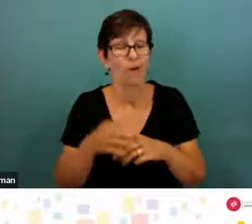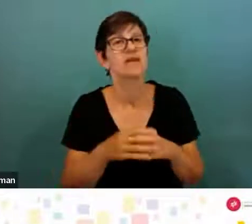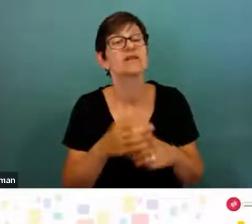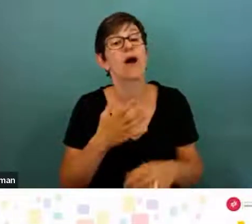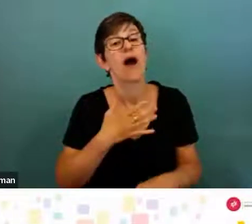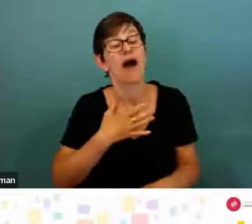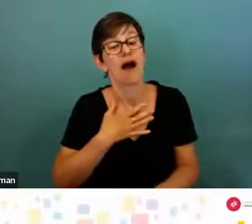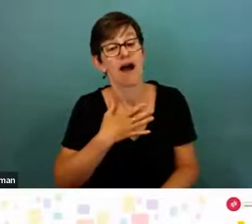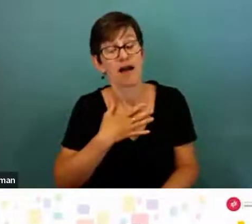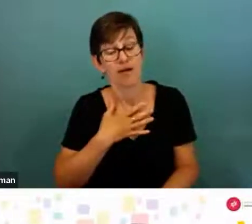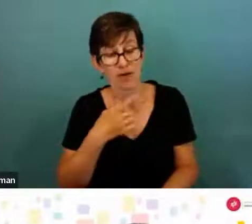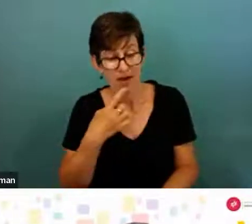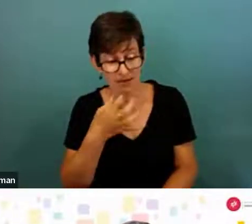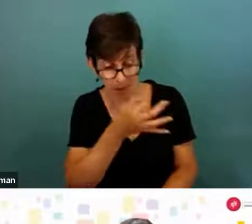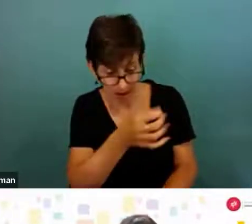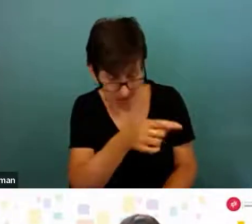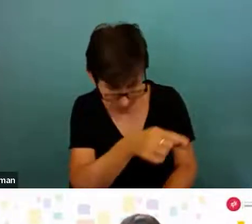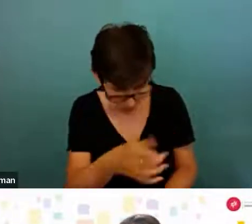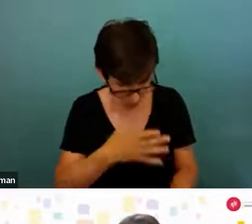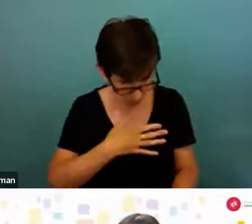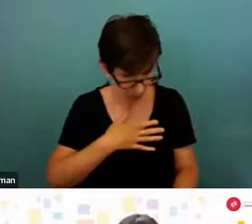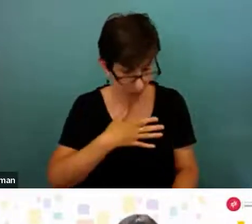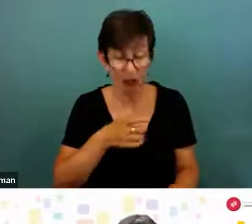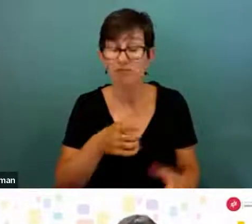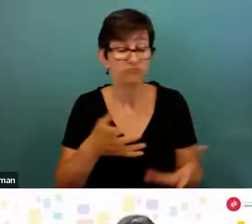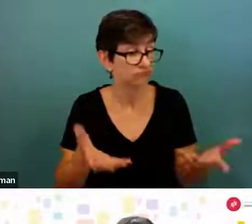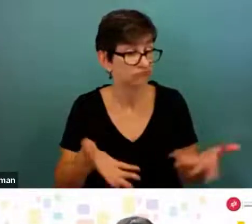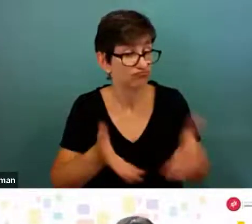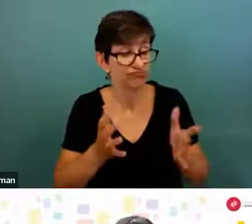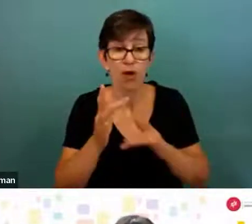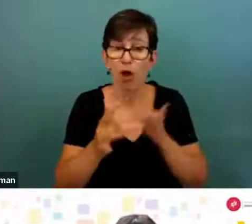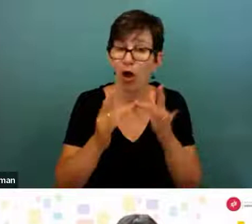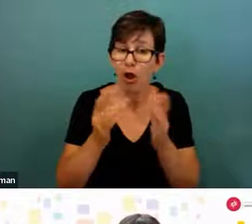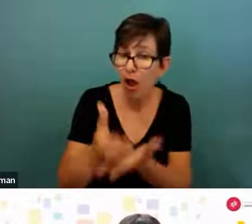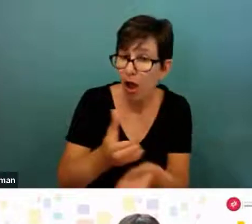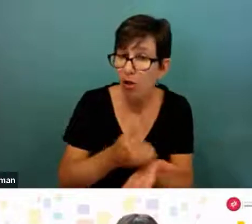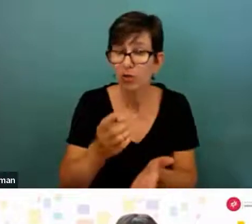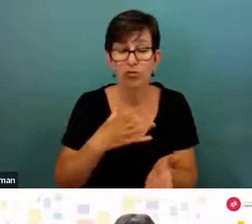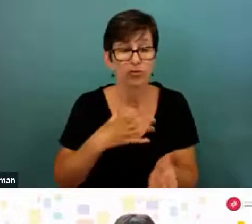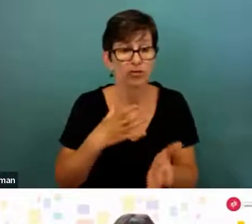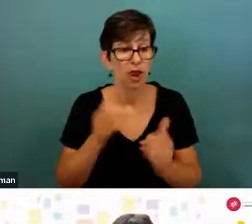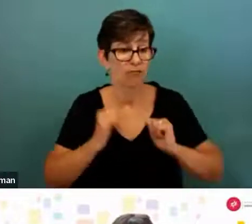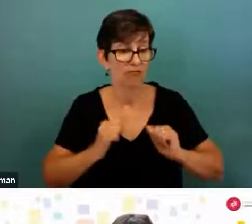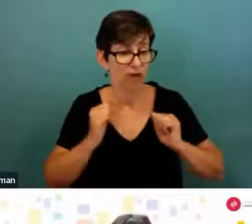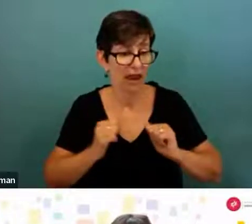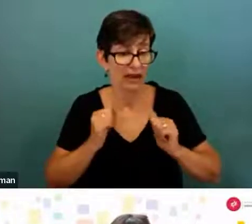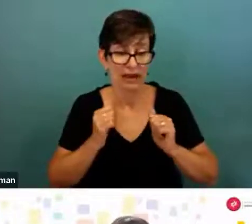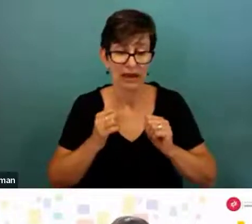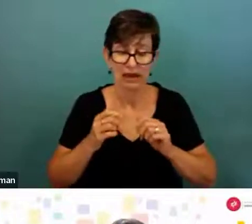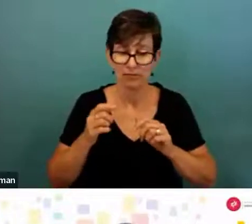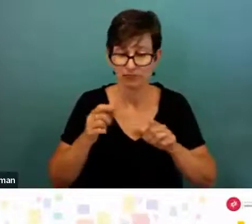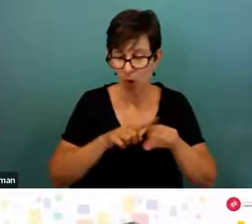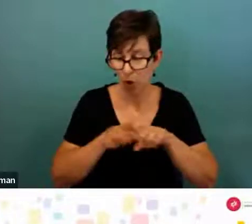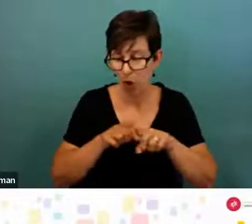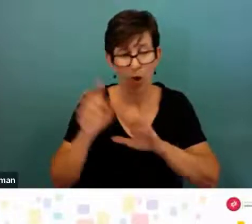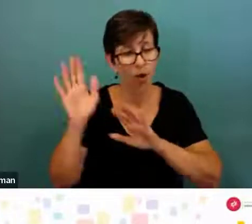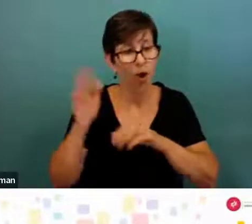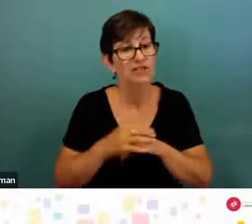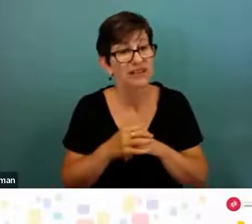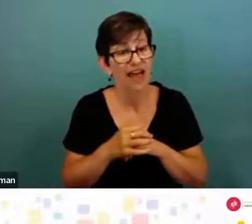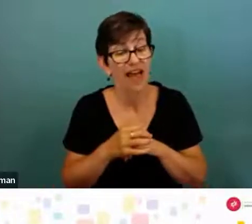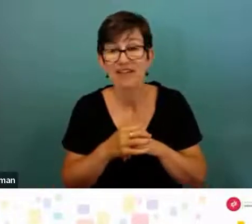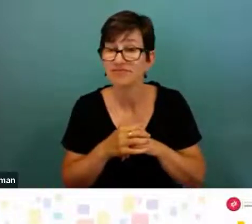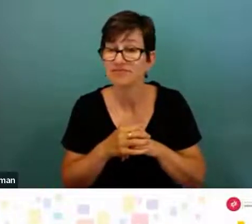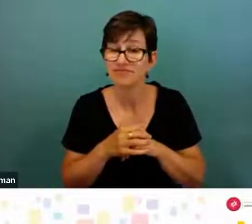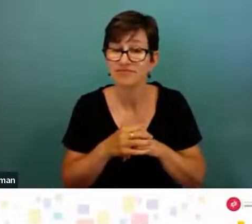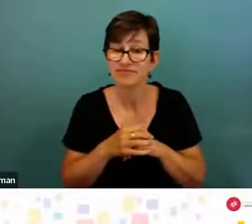some training in maybe an online course or something like that they can fit into their workload and still upskill a bit and have that little bit more